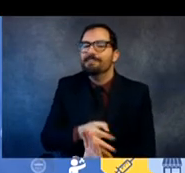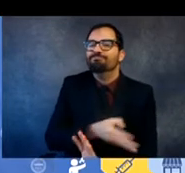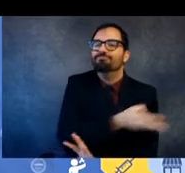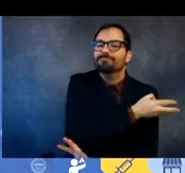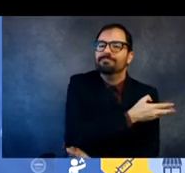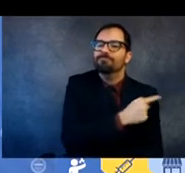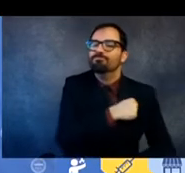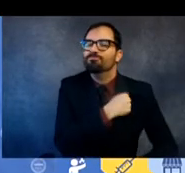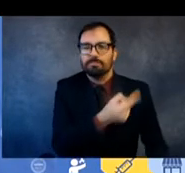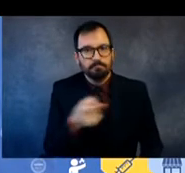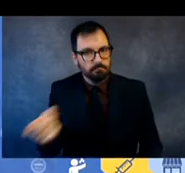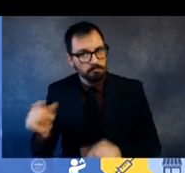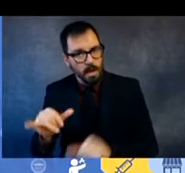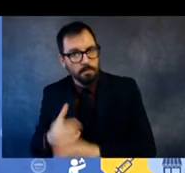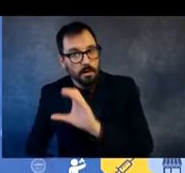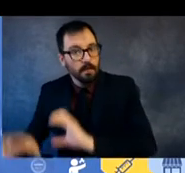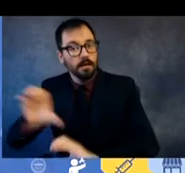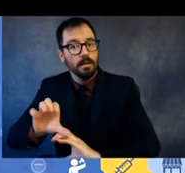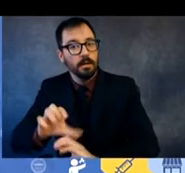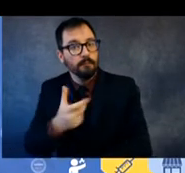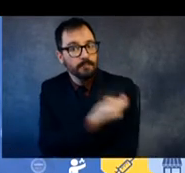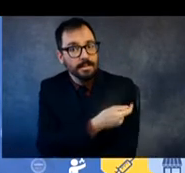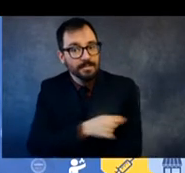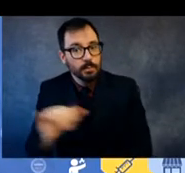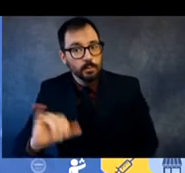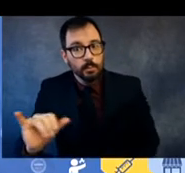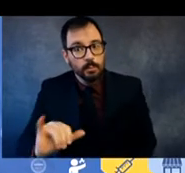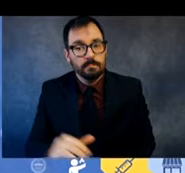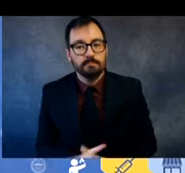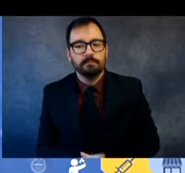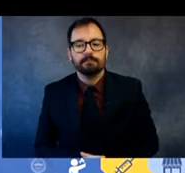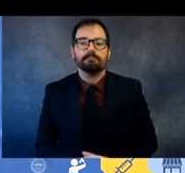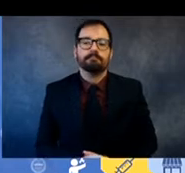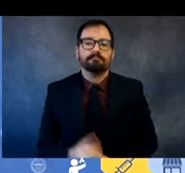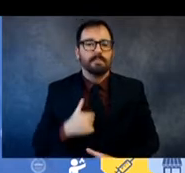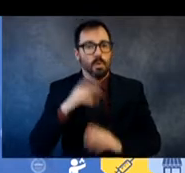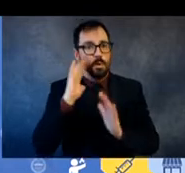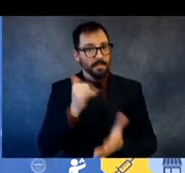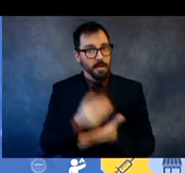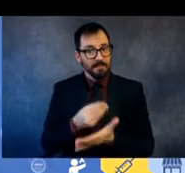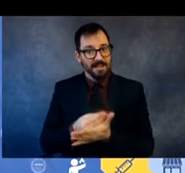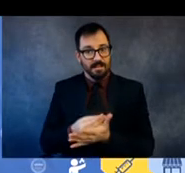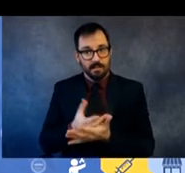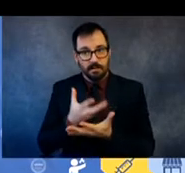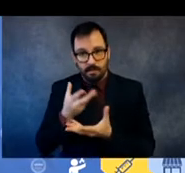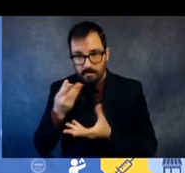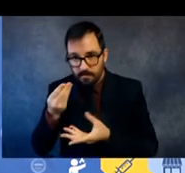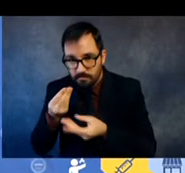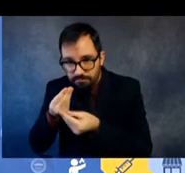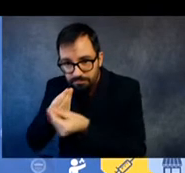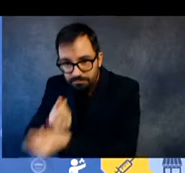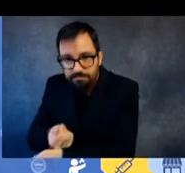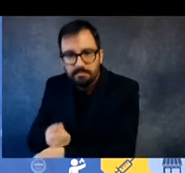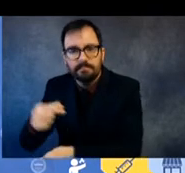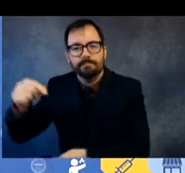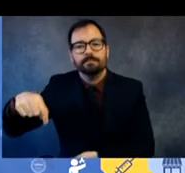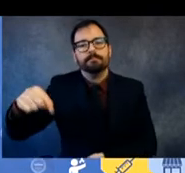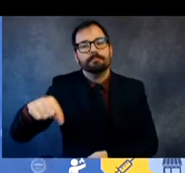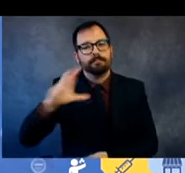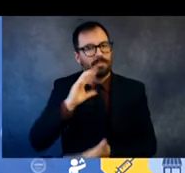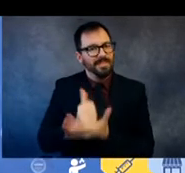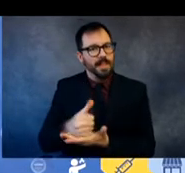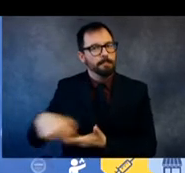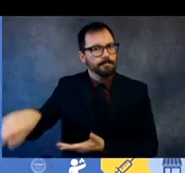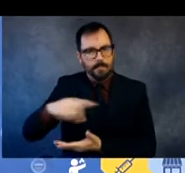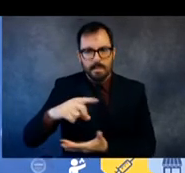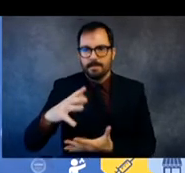normal circumstances. So we hope that is able to plus up our response. We're also looking at trying to divert